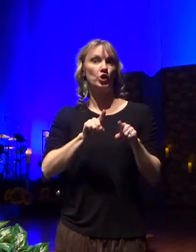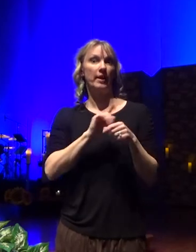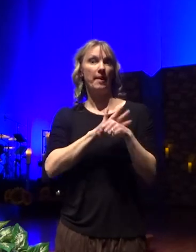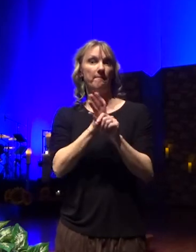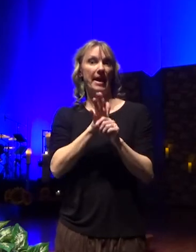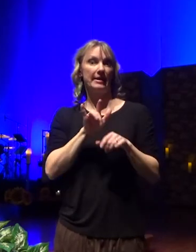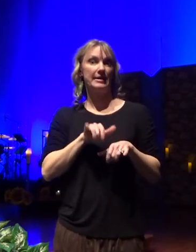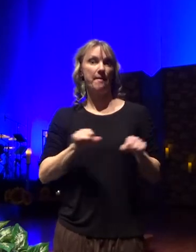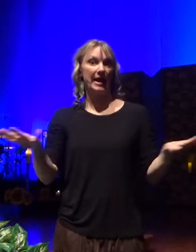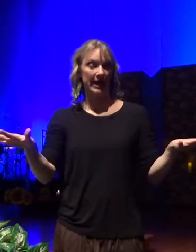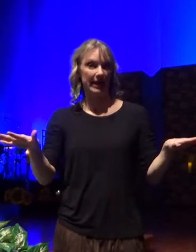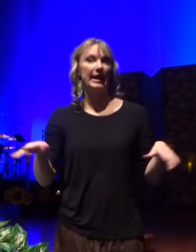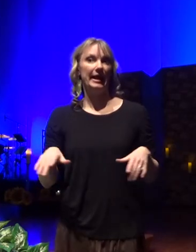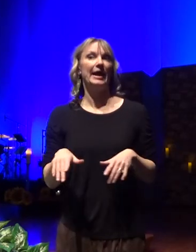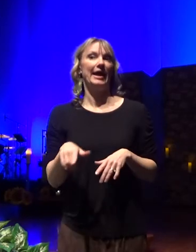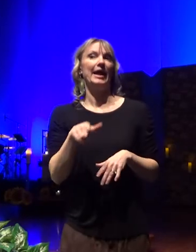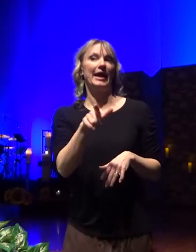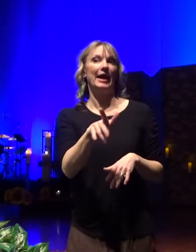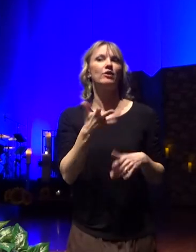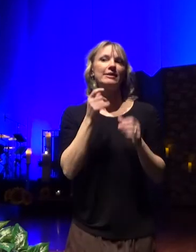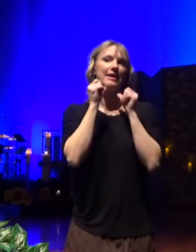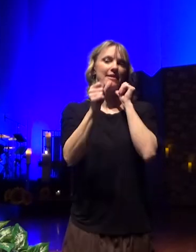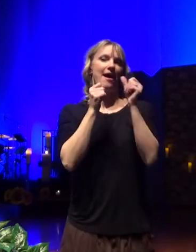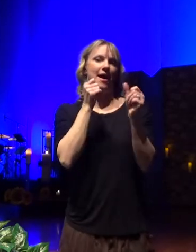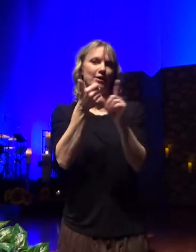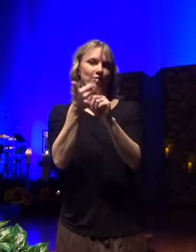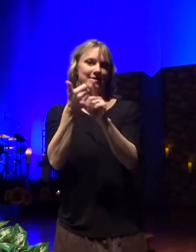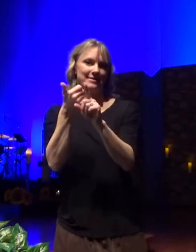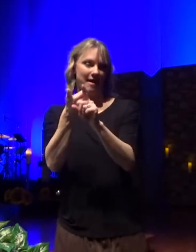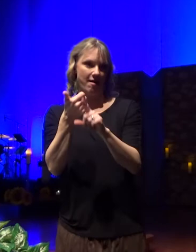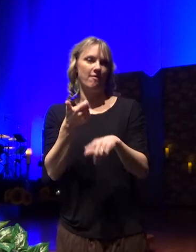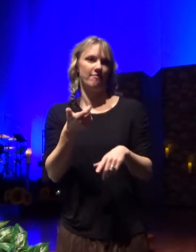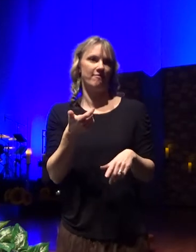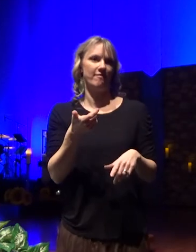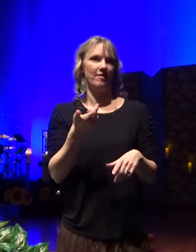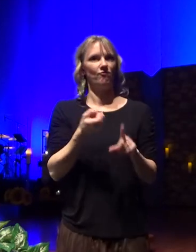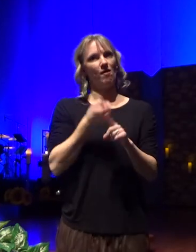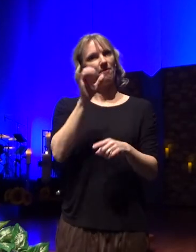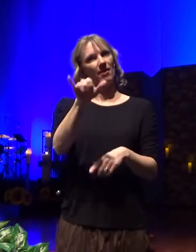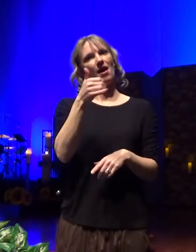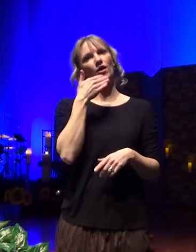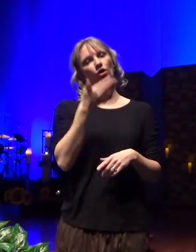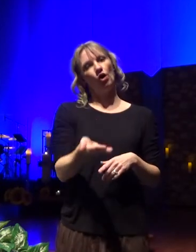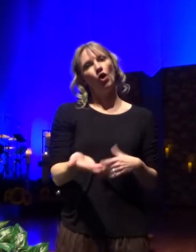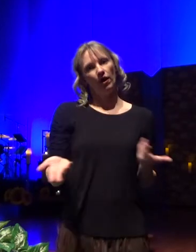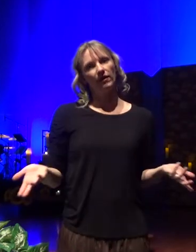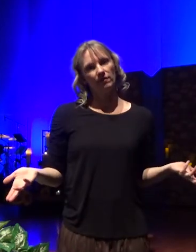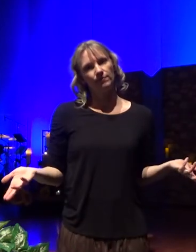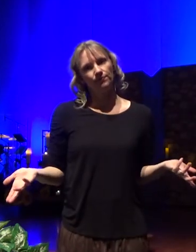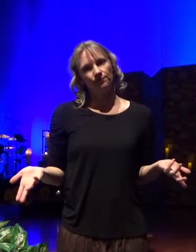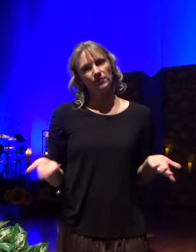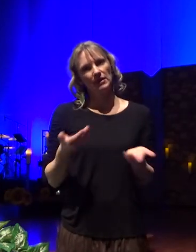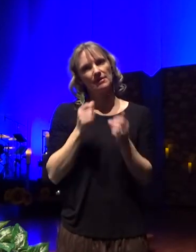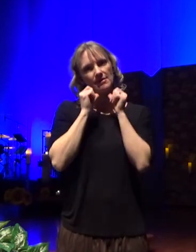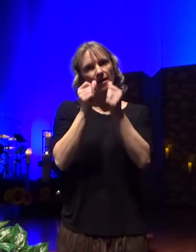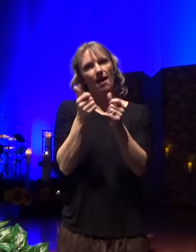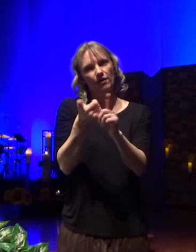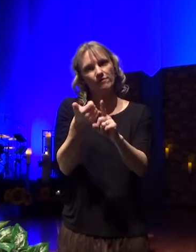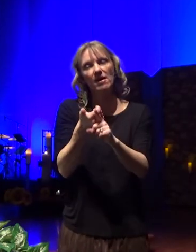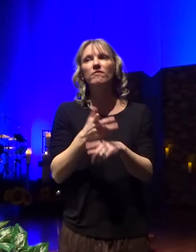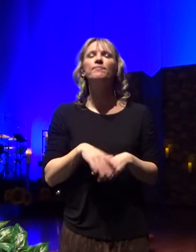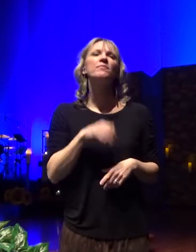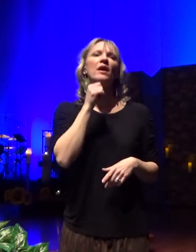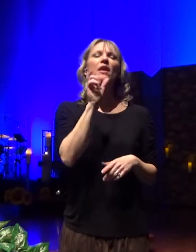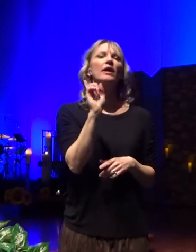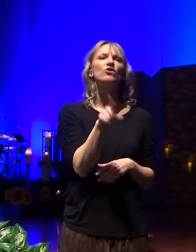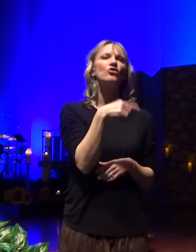but you could also see where you're denying yourself that overall good. And we